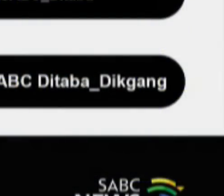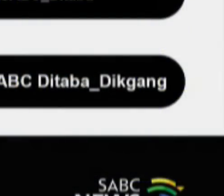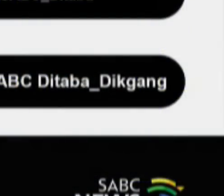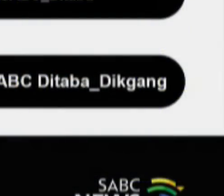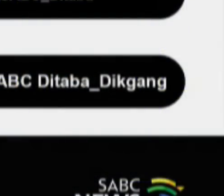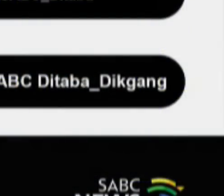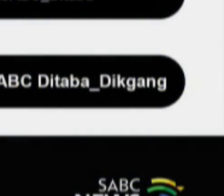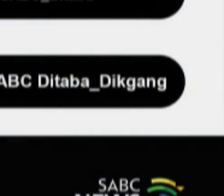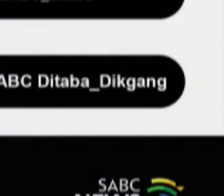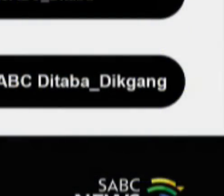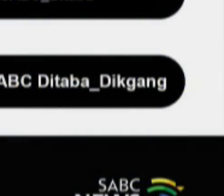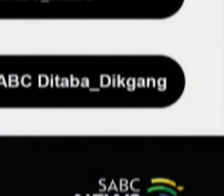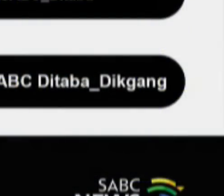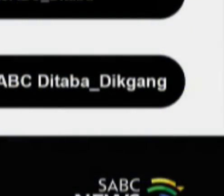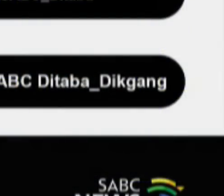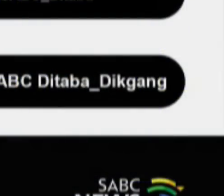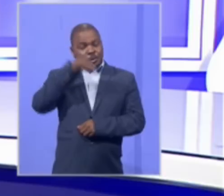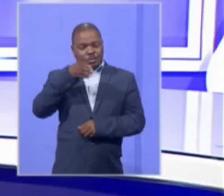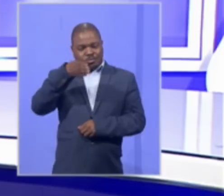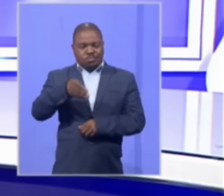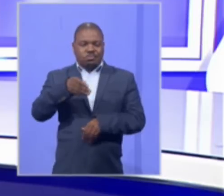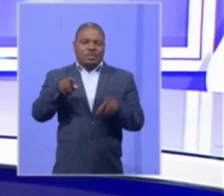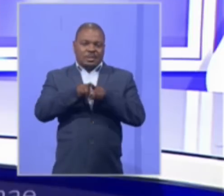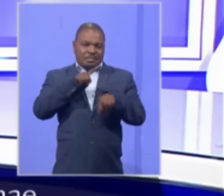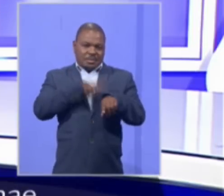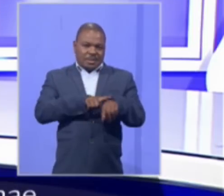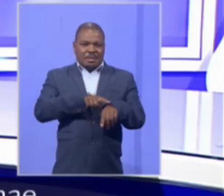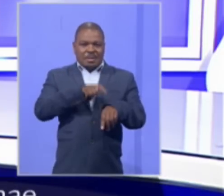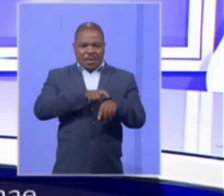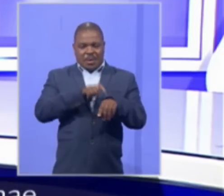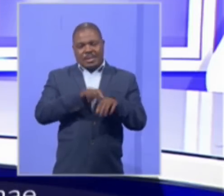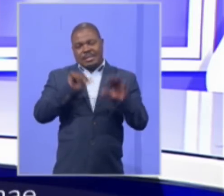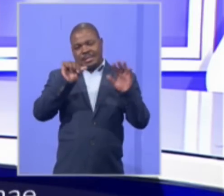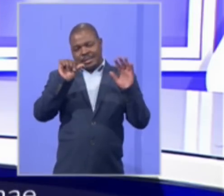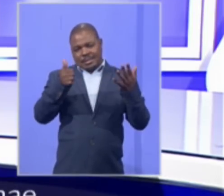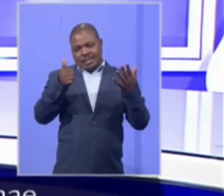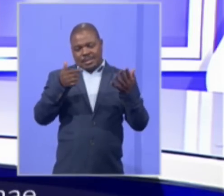ditaba tša Sesotho ba tla lesolela tšona go sasa ka iri ya boselela mo go